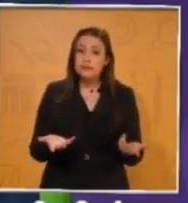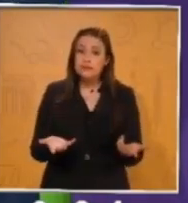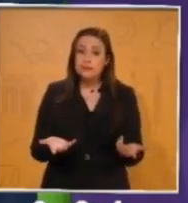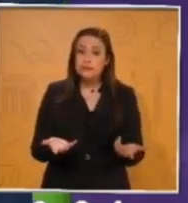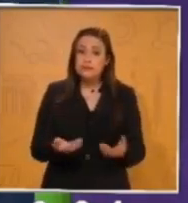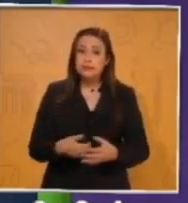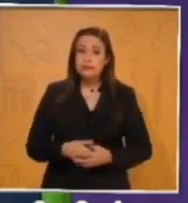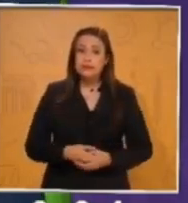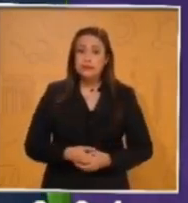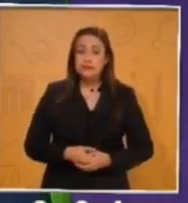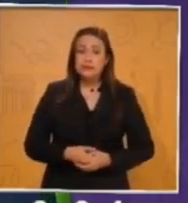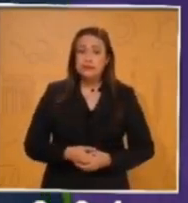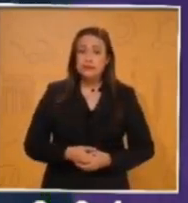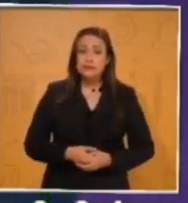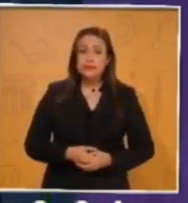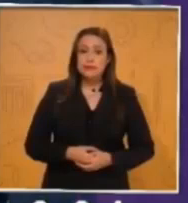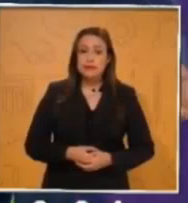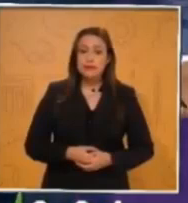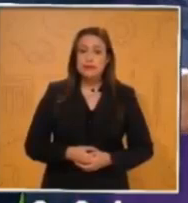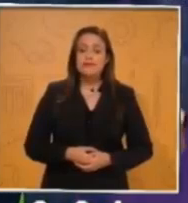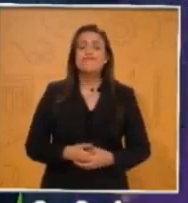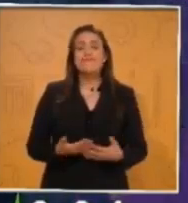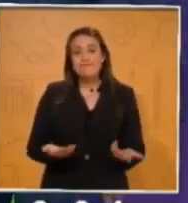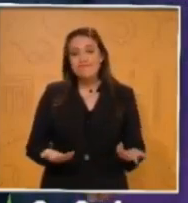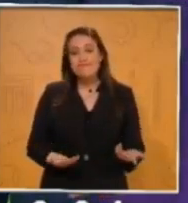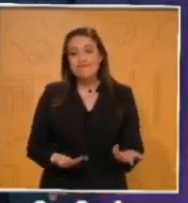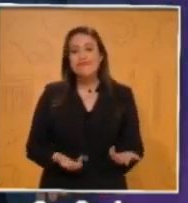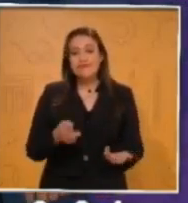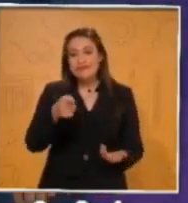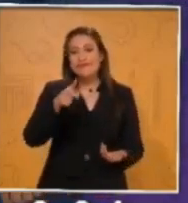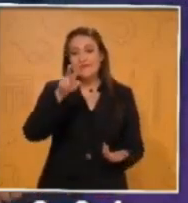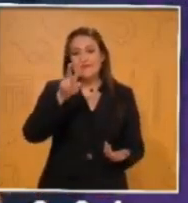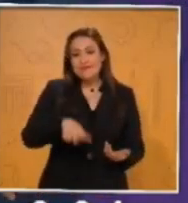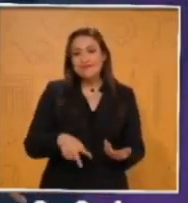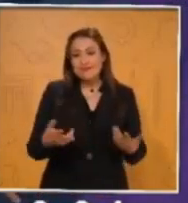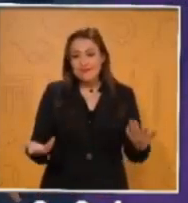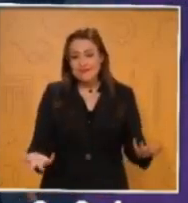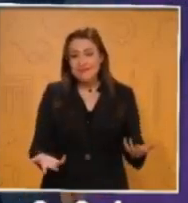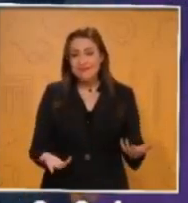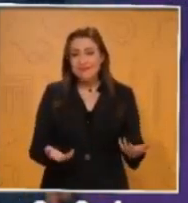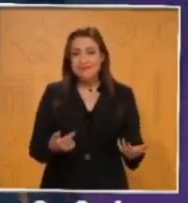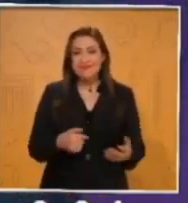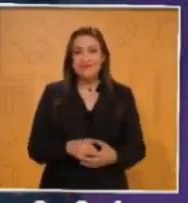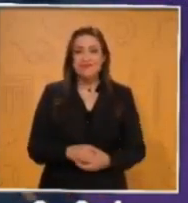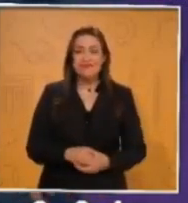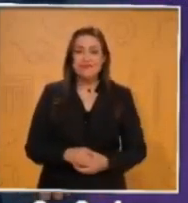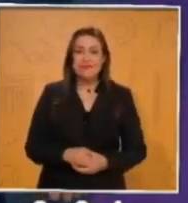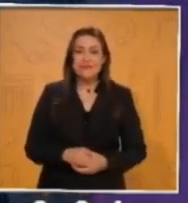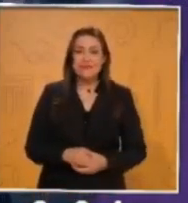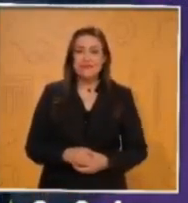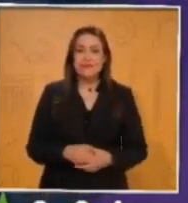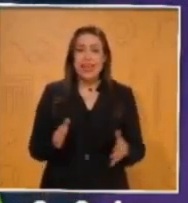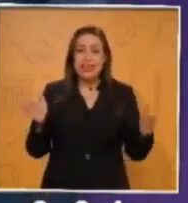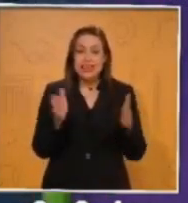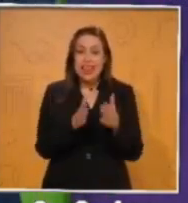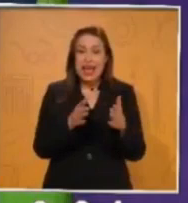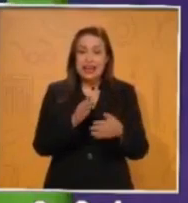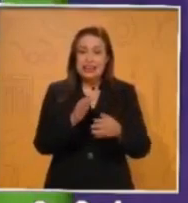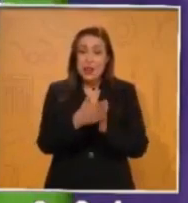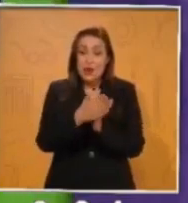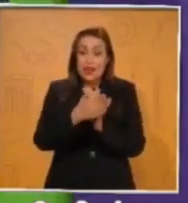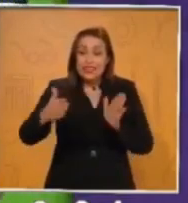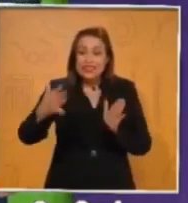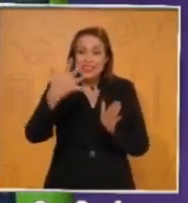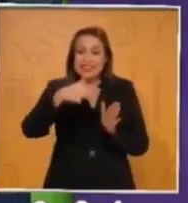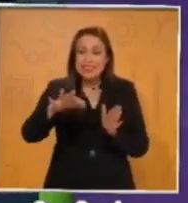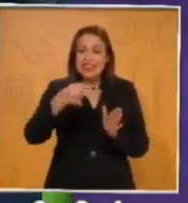You're right. This is true. Number 5,